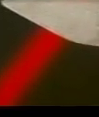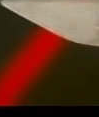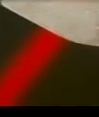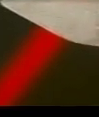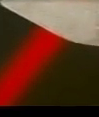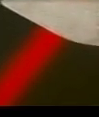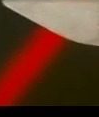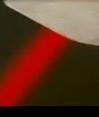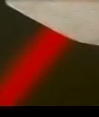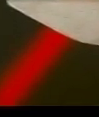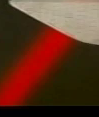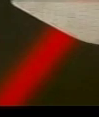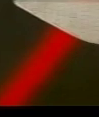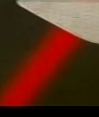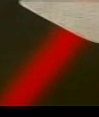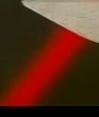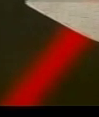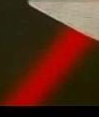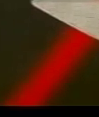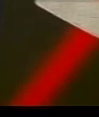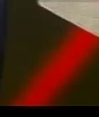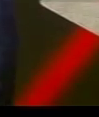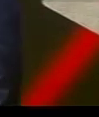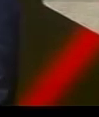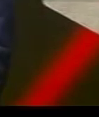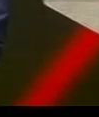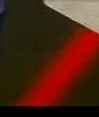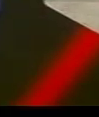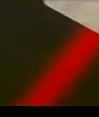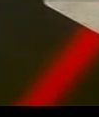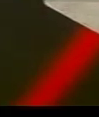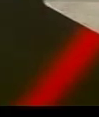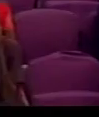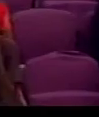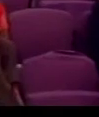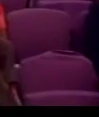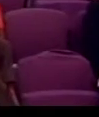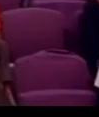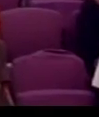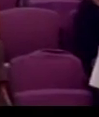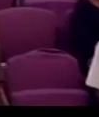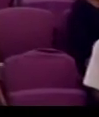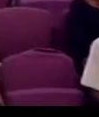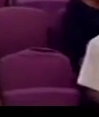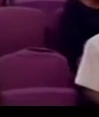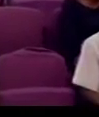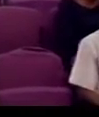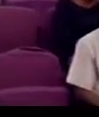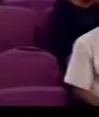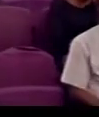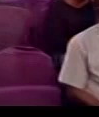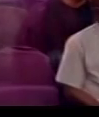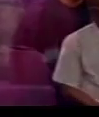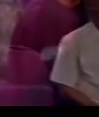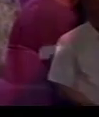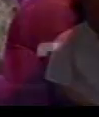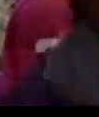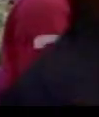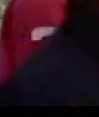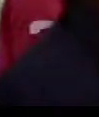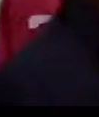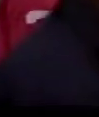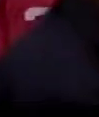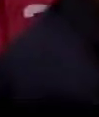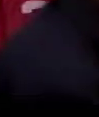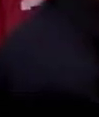of your action. You have to be in charge of your new life. And then you say, Christ, I thank you because you live in